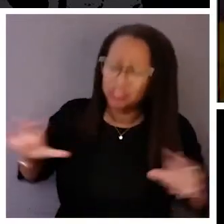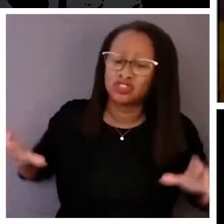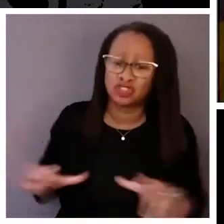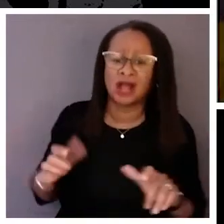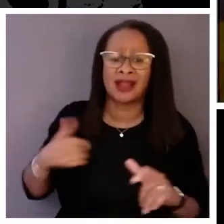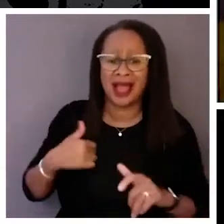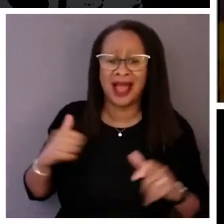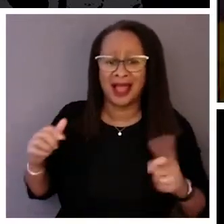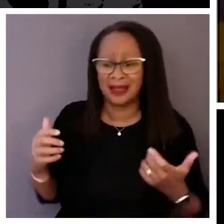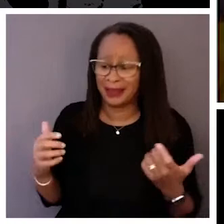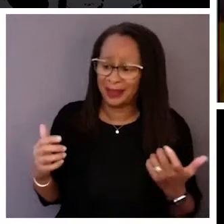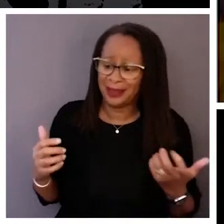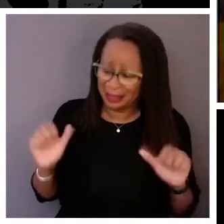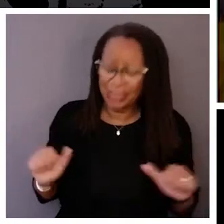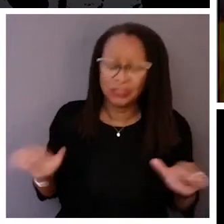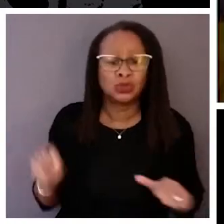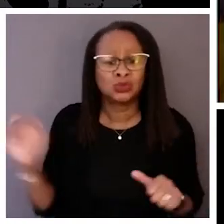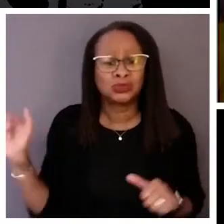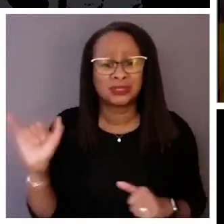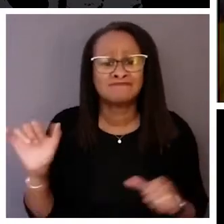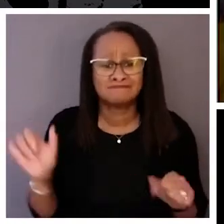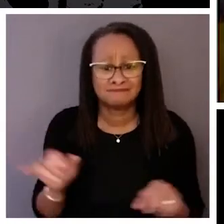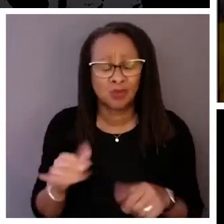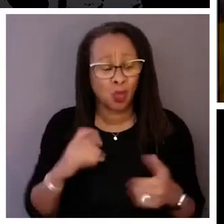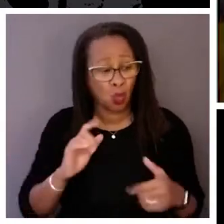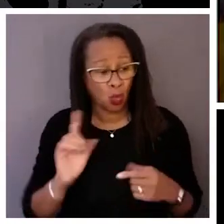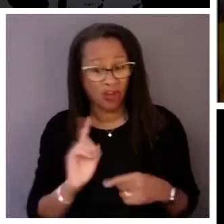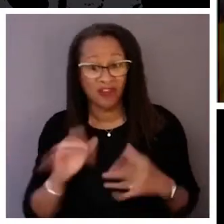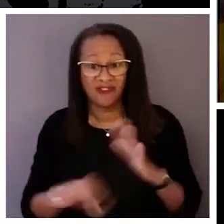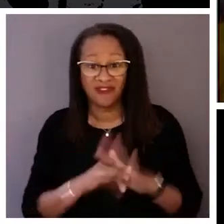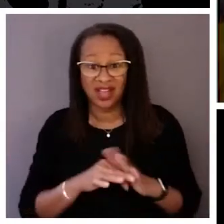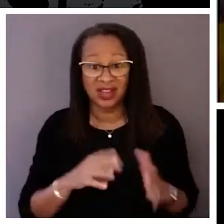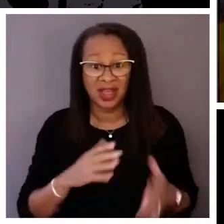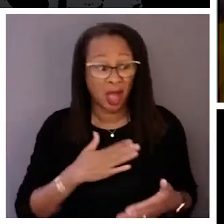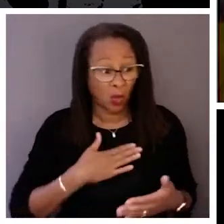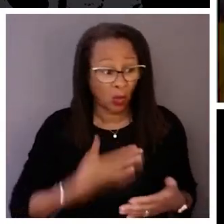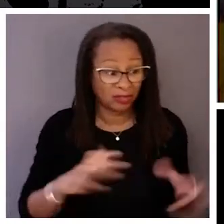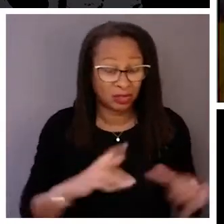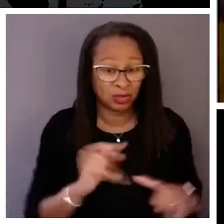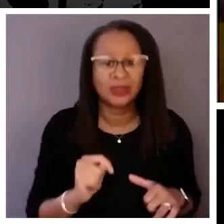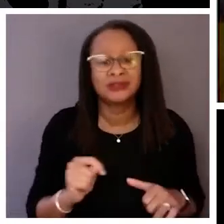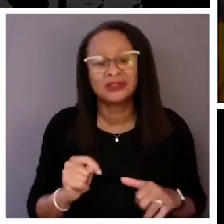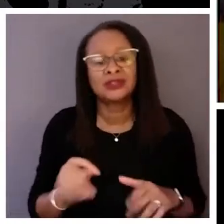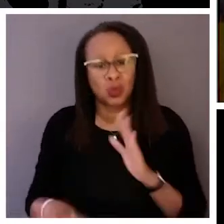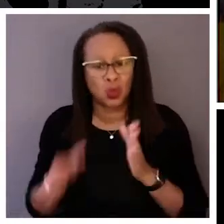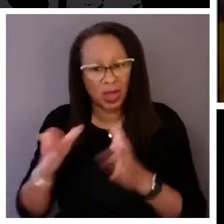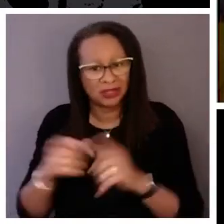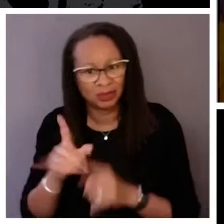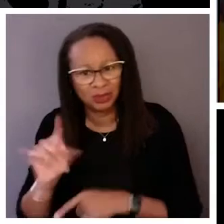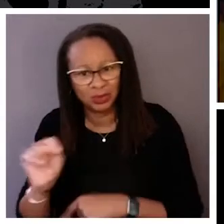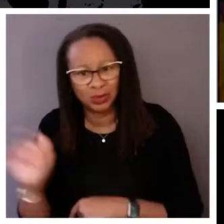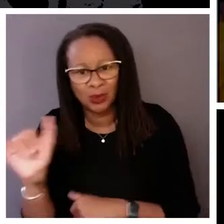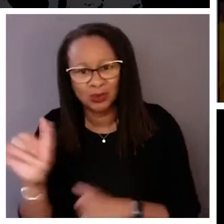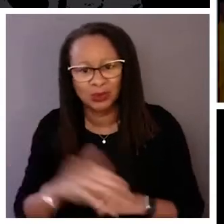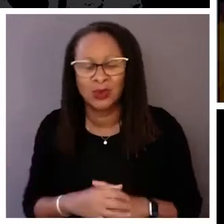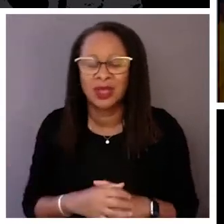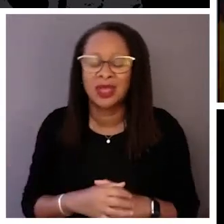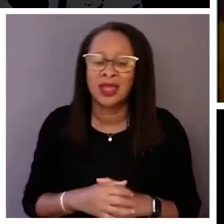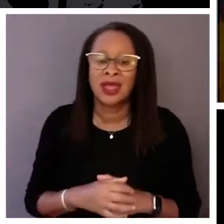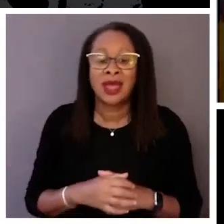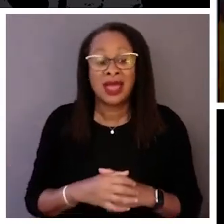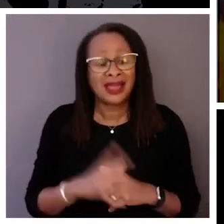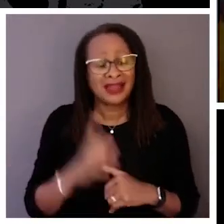like where there's a will, there's a way. And, I think babies bring good luck. And I think while they